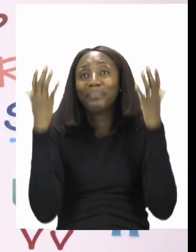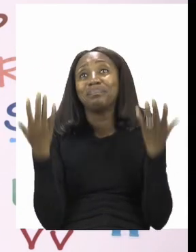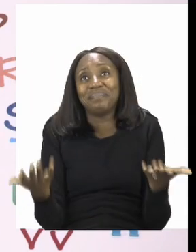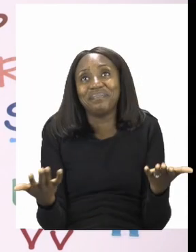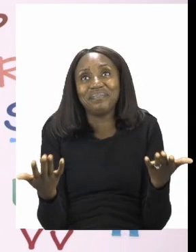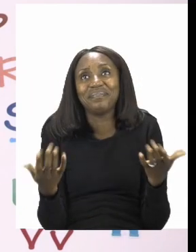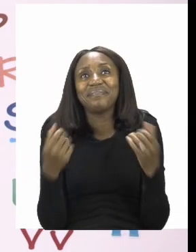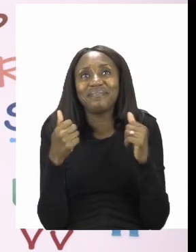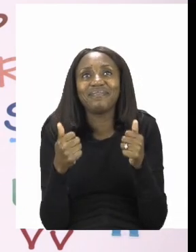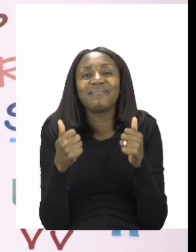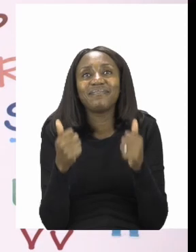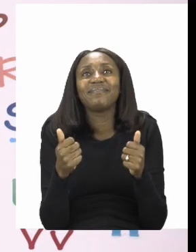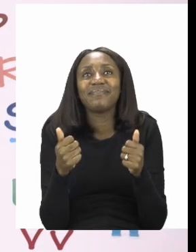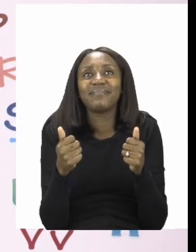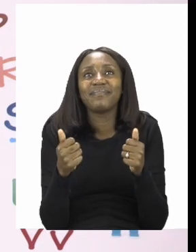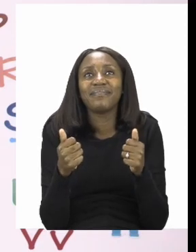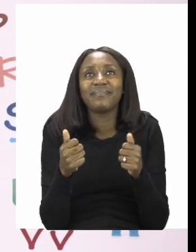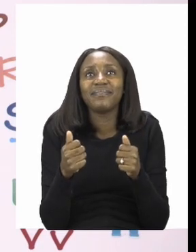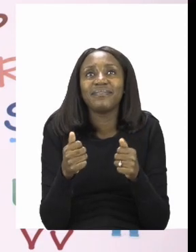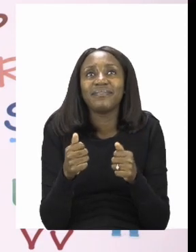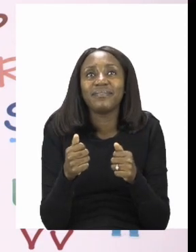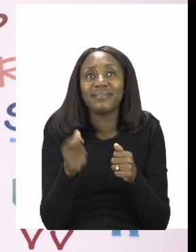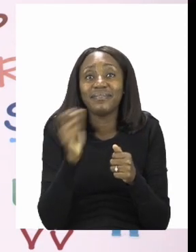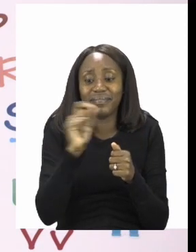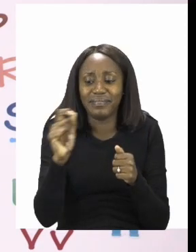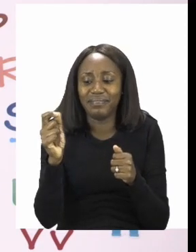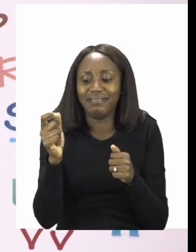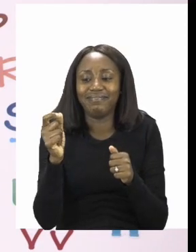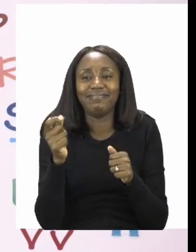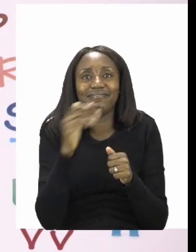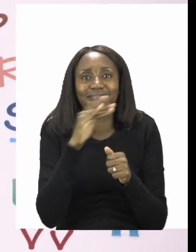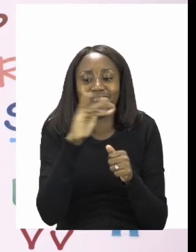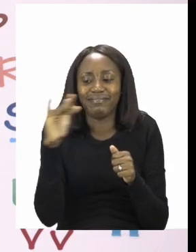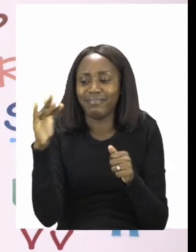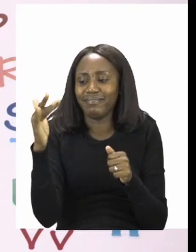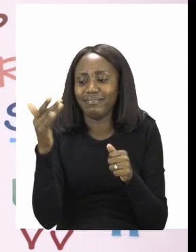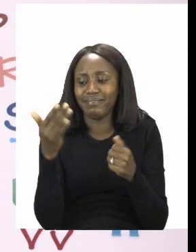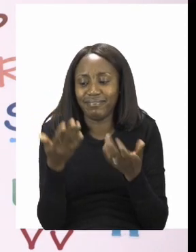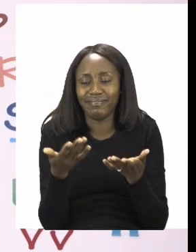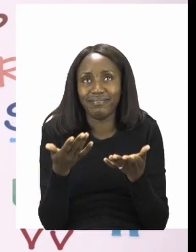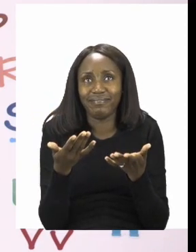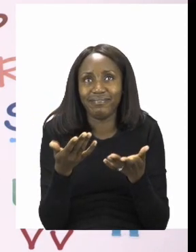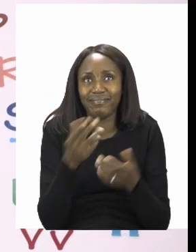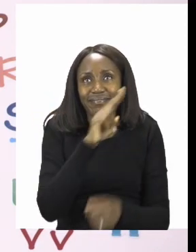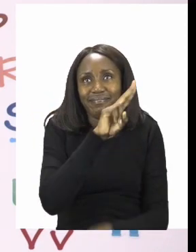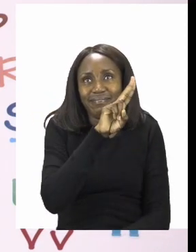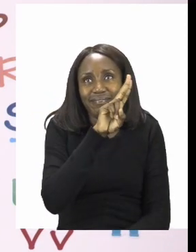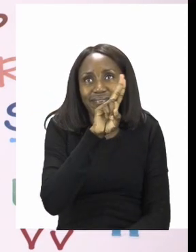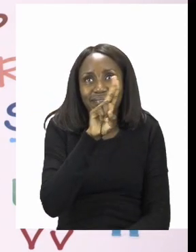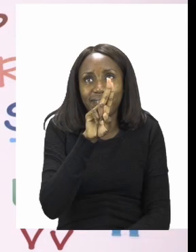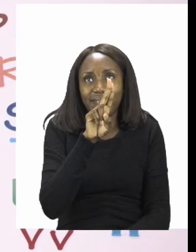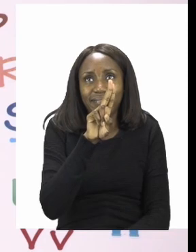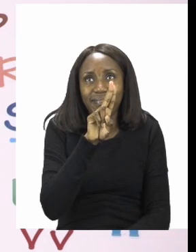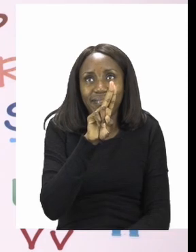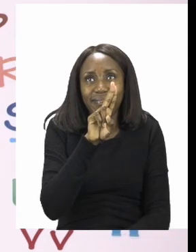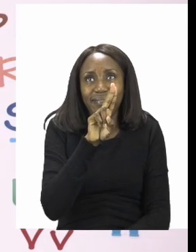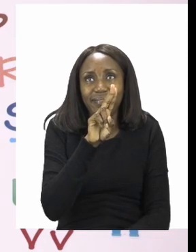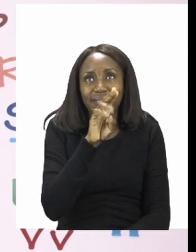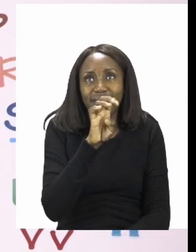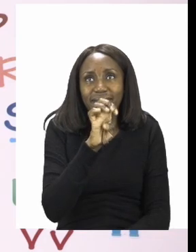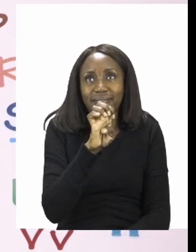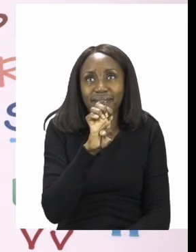done. And this is how we spell the word head. And I want you